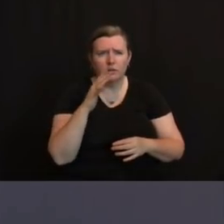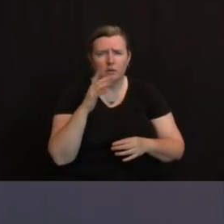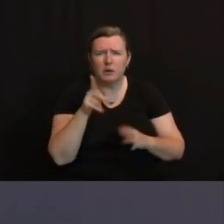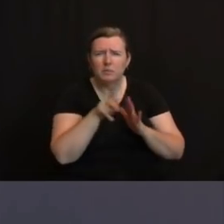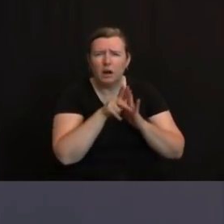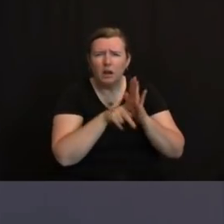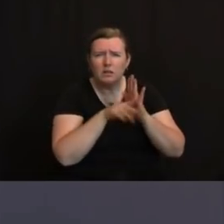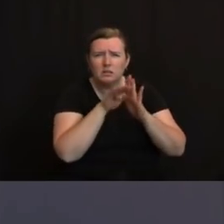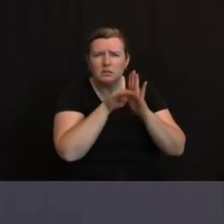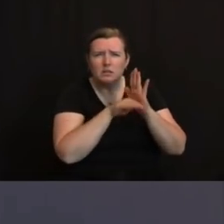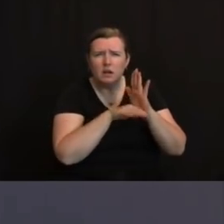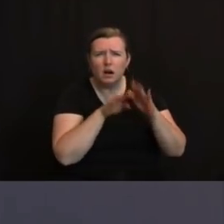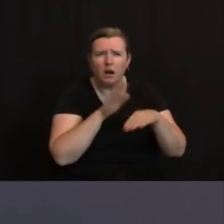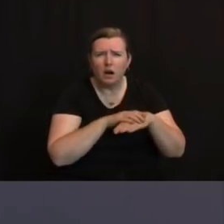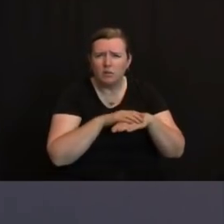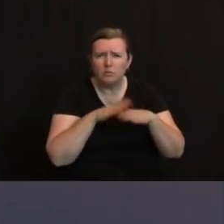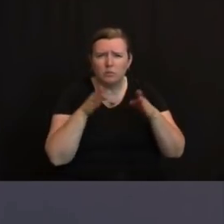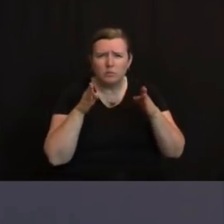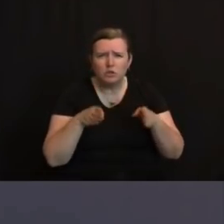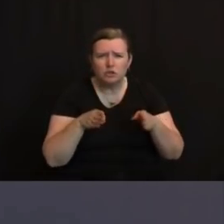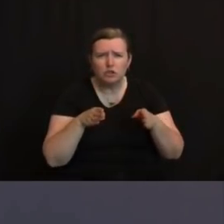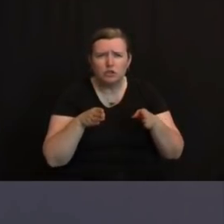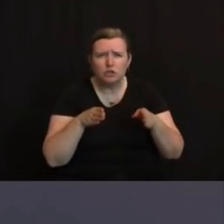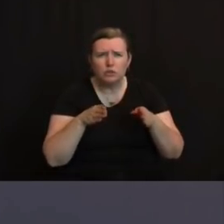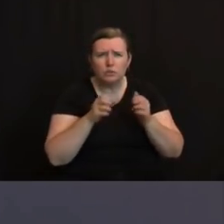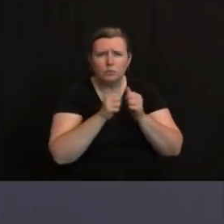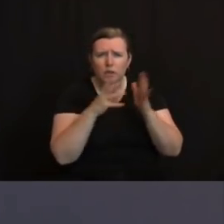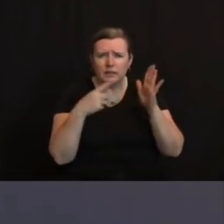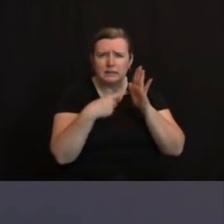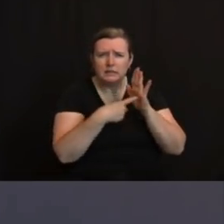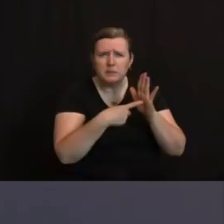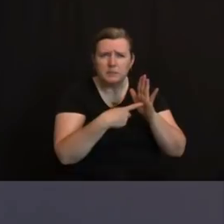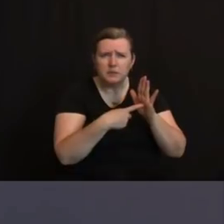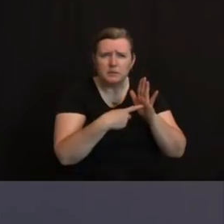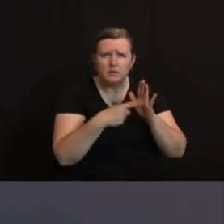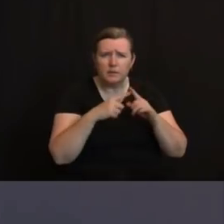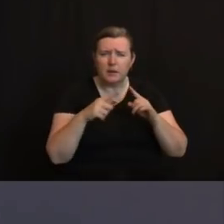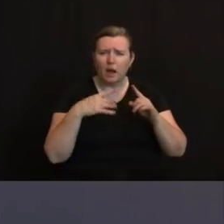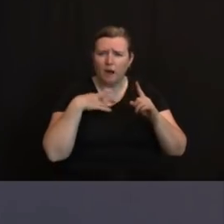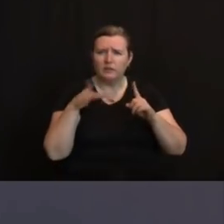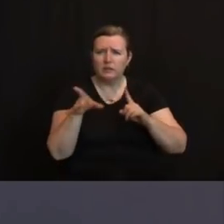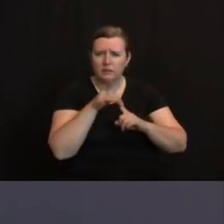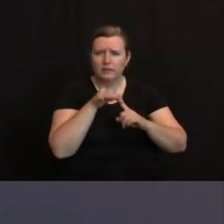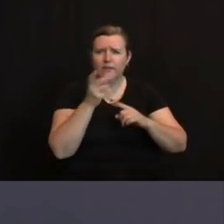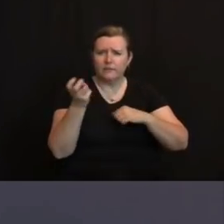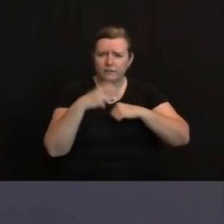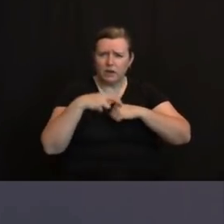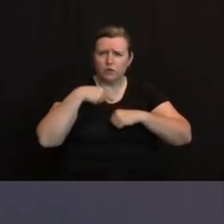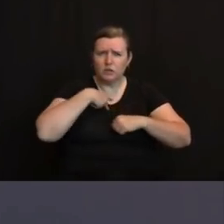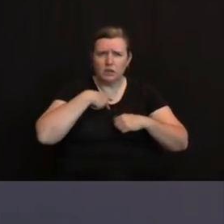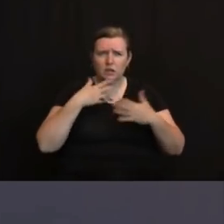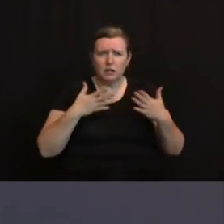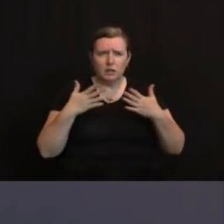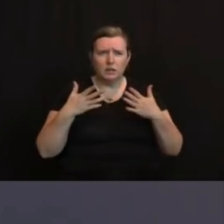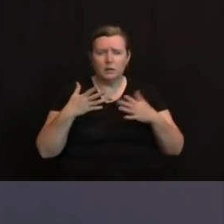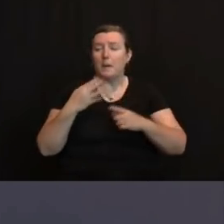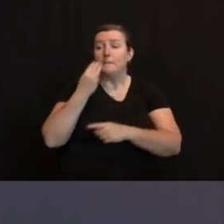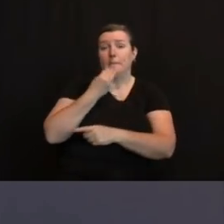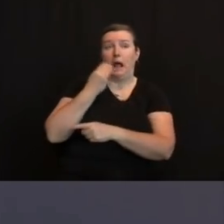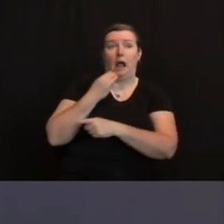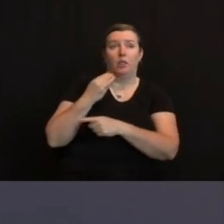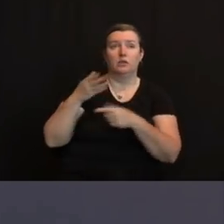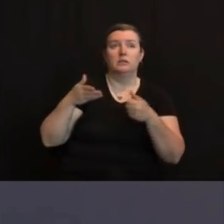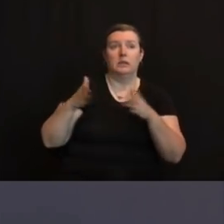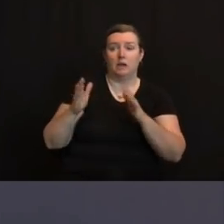someone who was asymptomatic but exposed. So Monmouth County is allowing people to go back to work who have